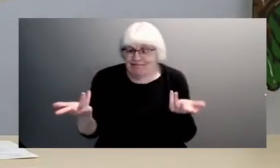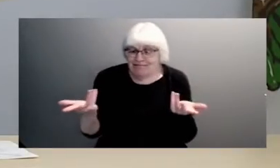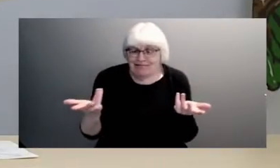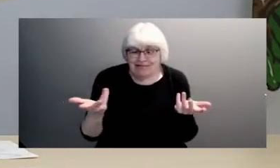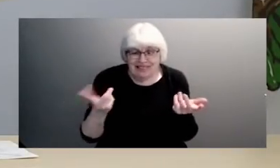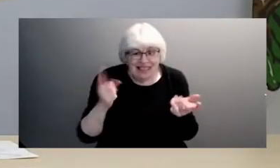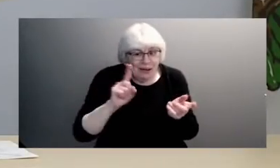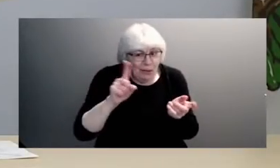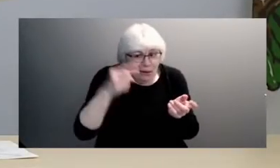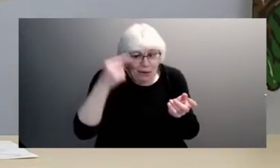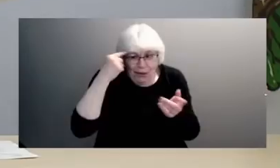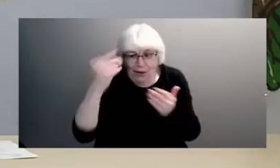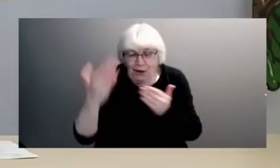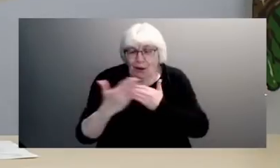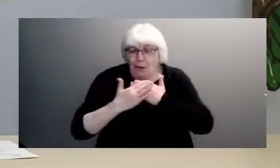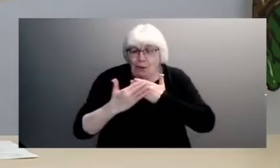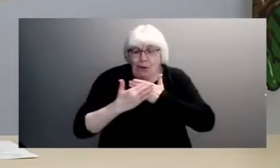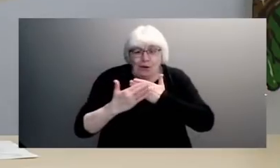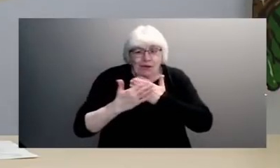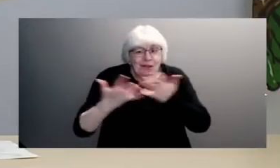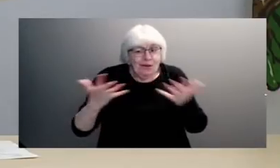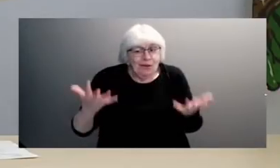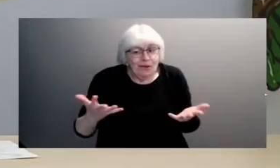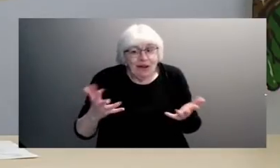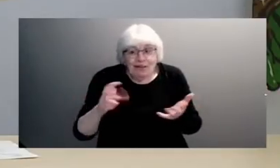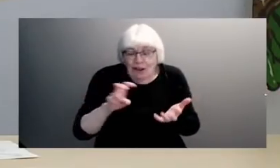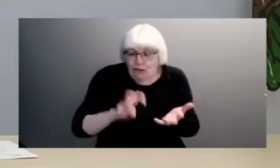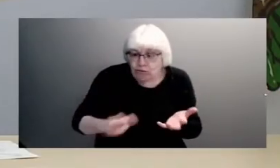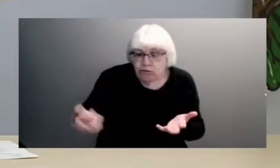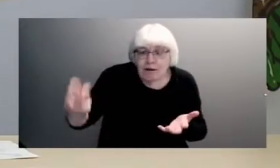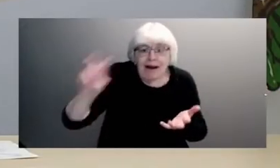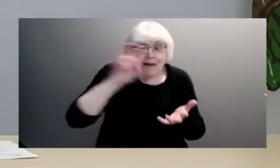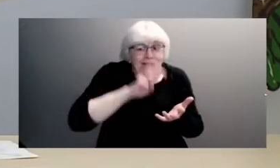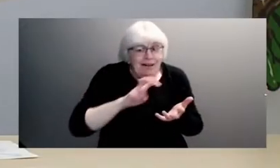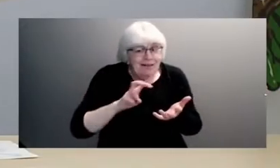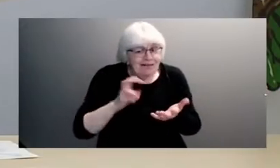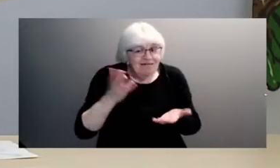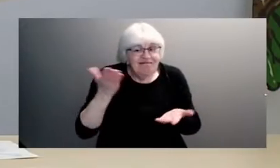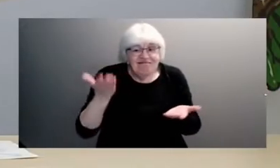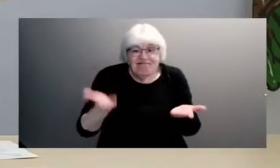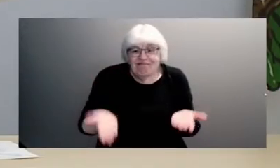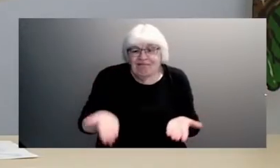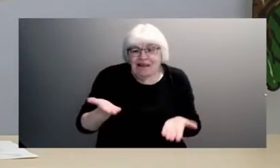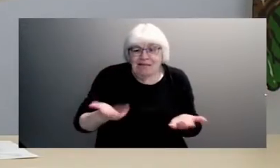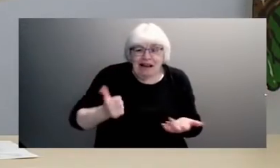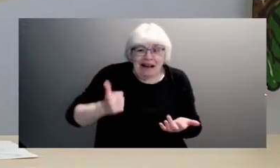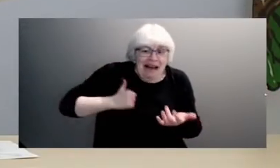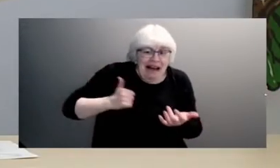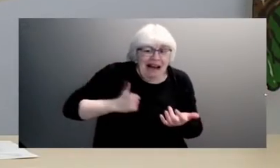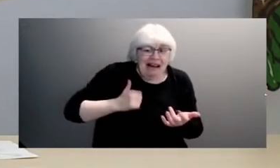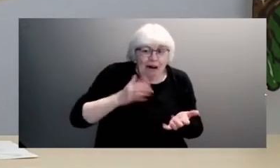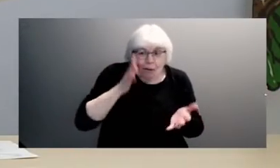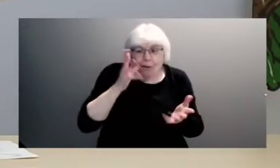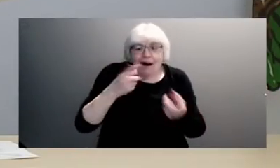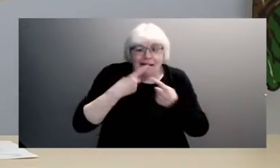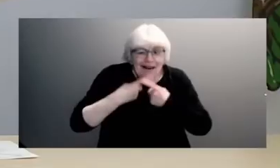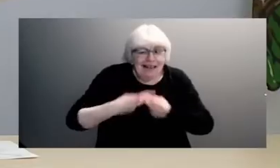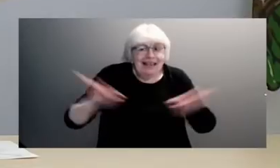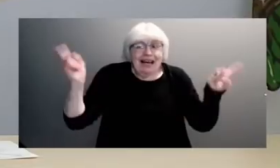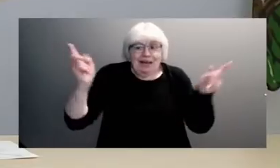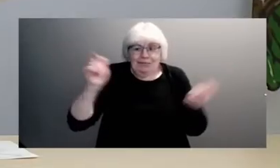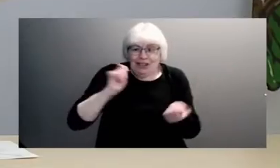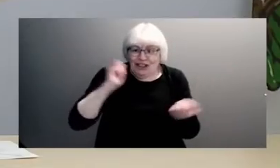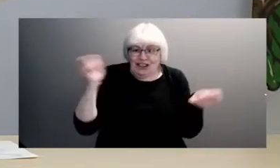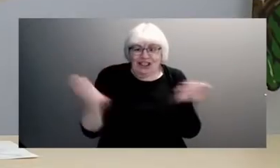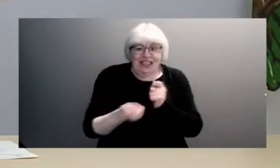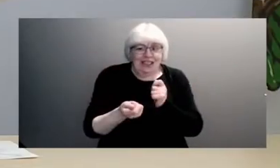aren't out of the question. They could come back. What would the situation on PEI need to look like for, let's say, isolation requirements to come back into